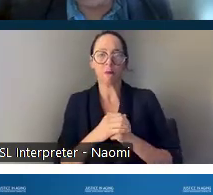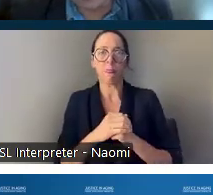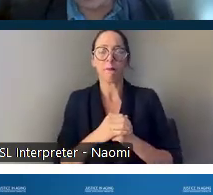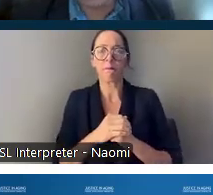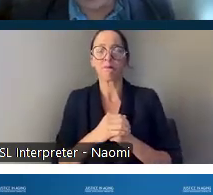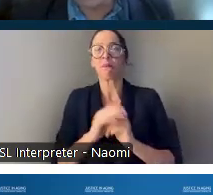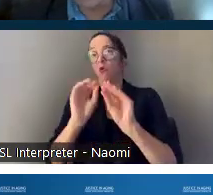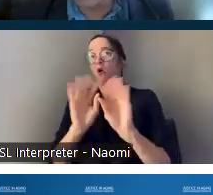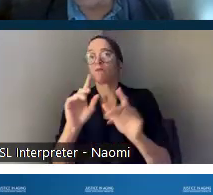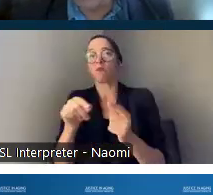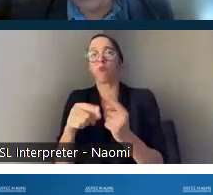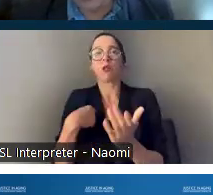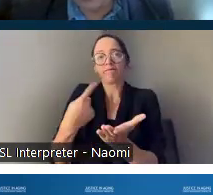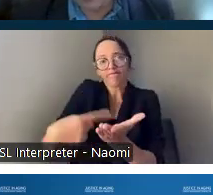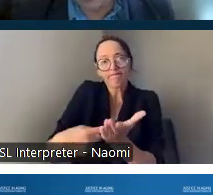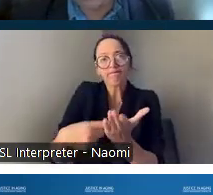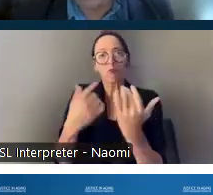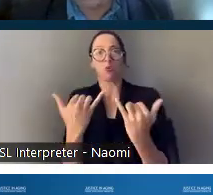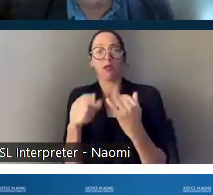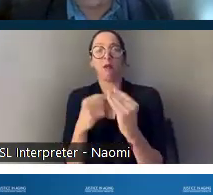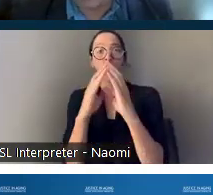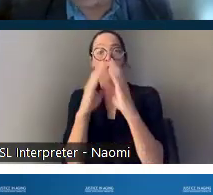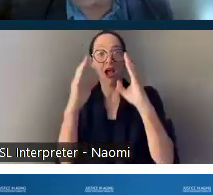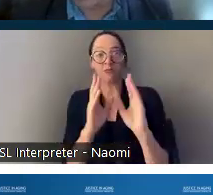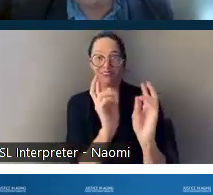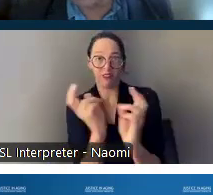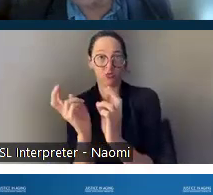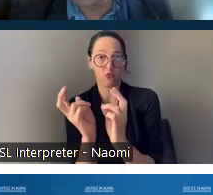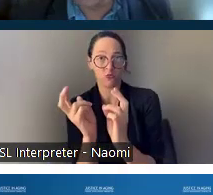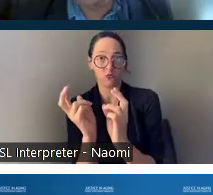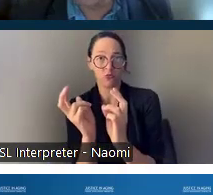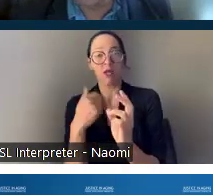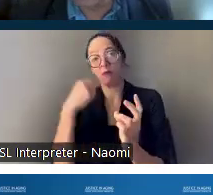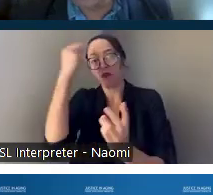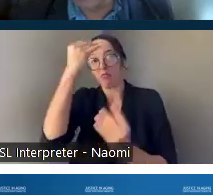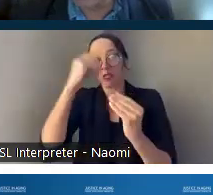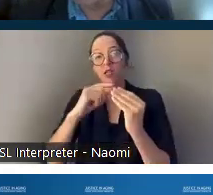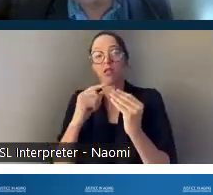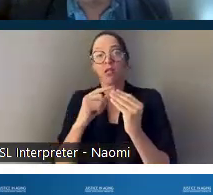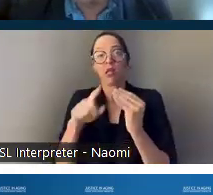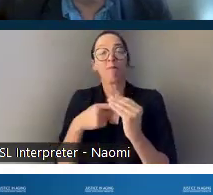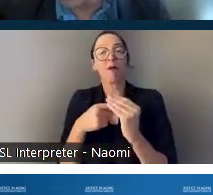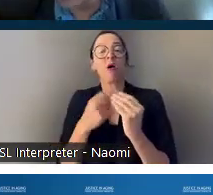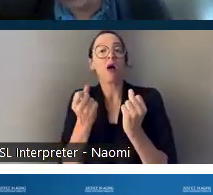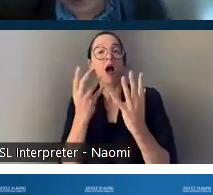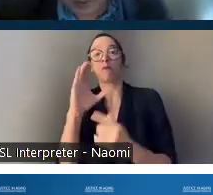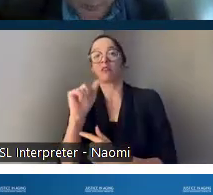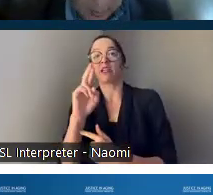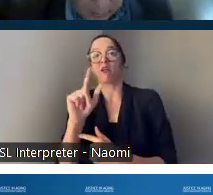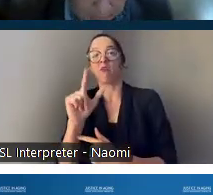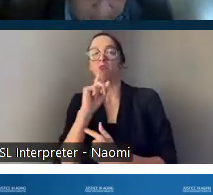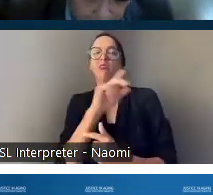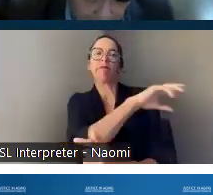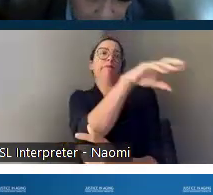today about the housing issues, I'm thinking of how much Carol has been a part of all we have done and will continue to do so when